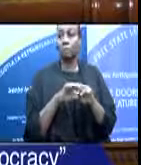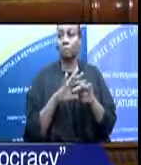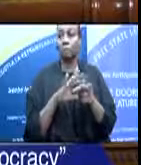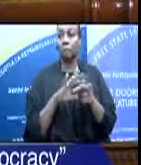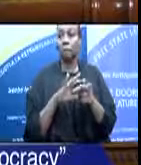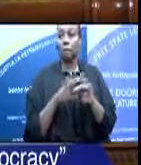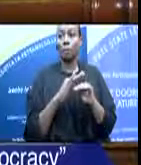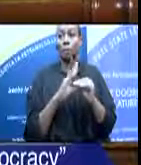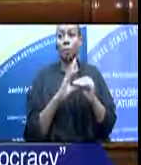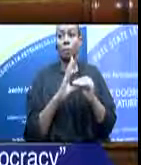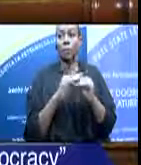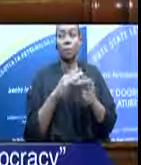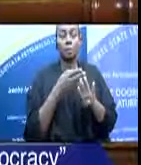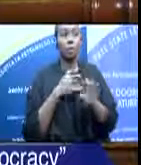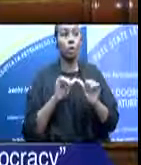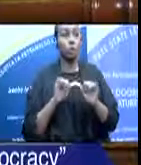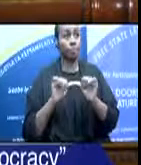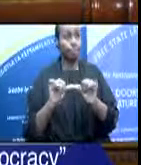before we proceed,